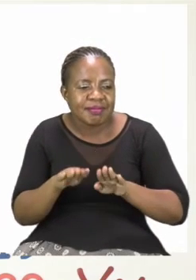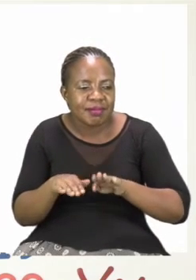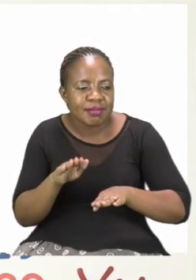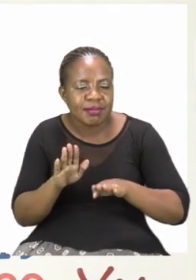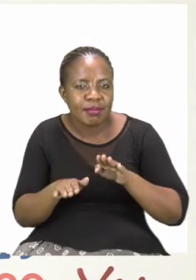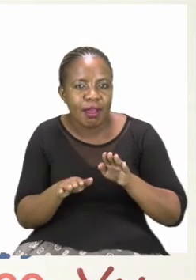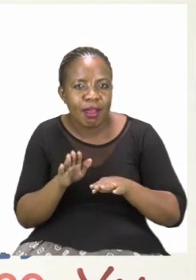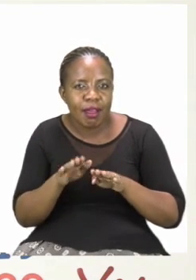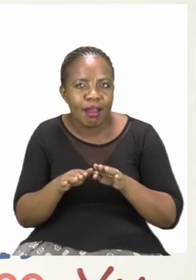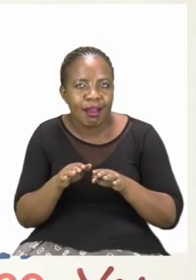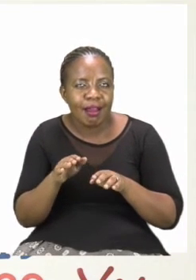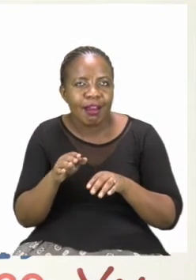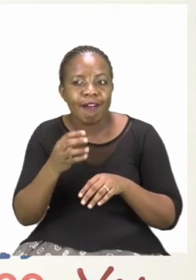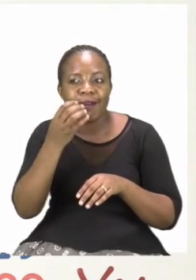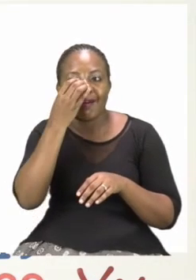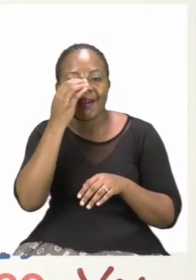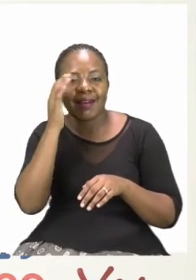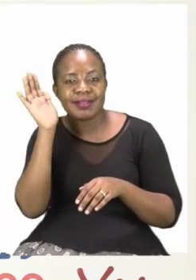Zacky!